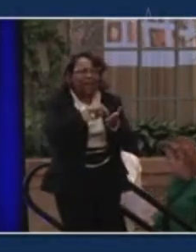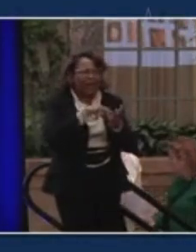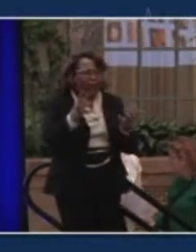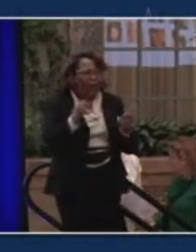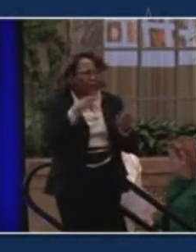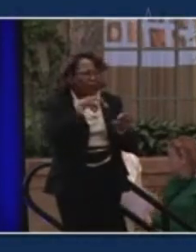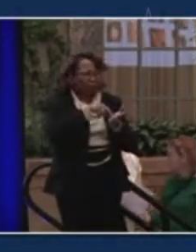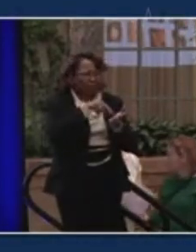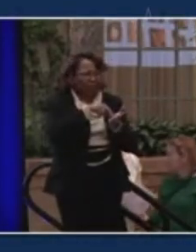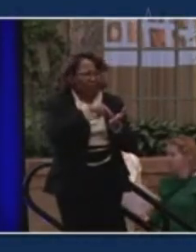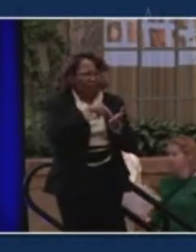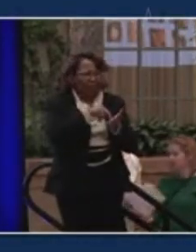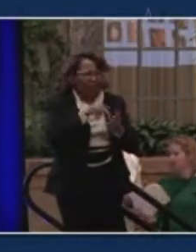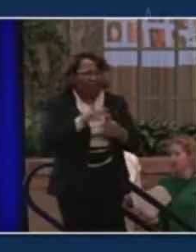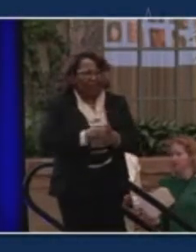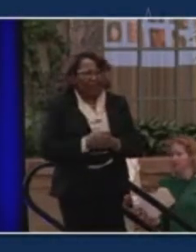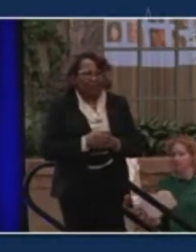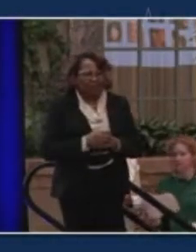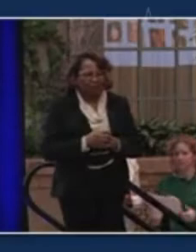I want them to stand.